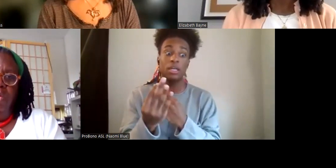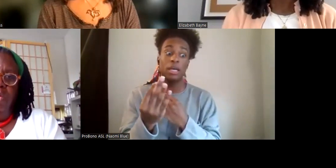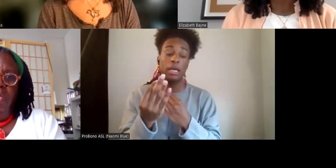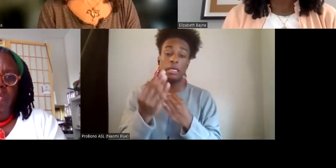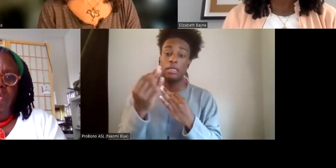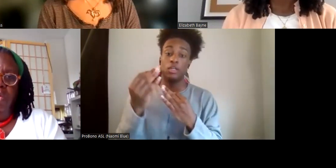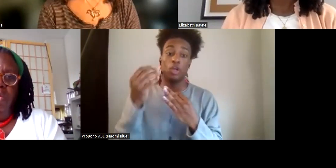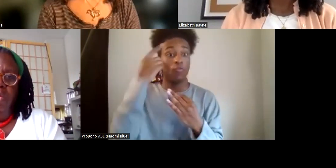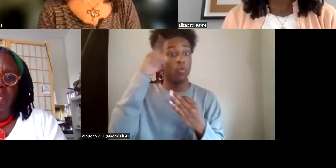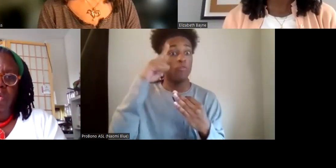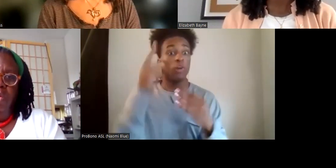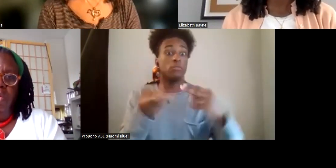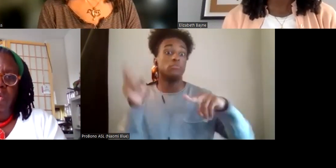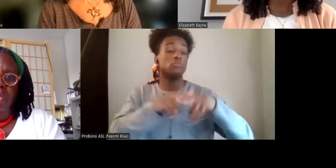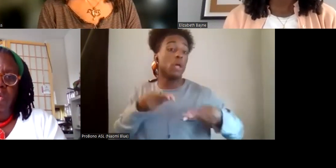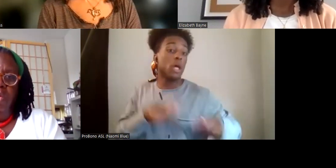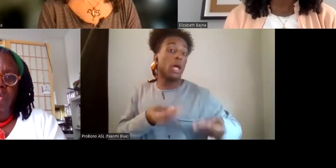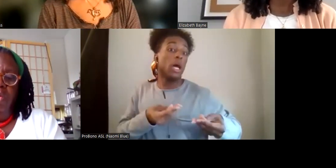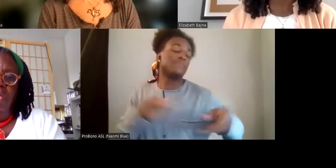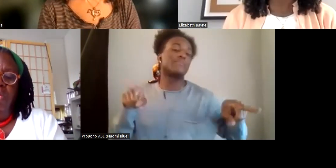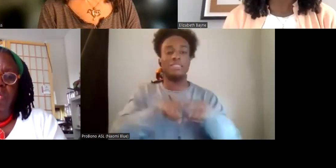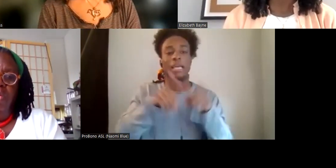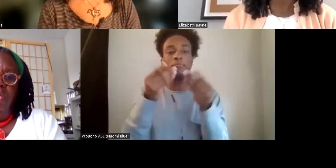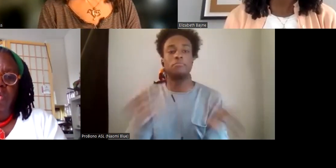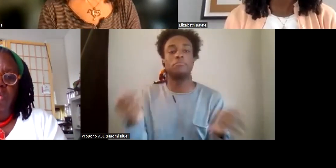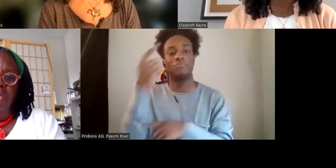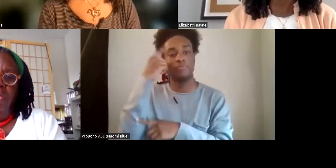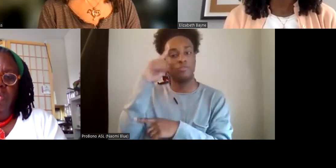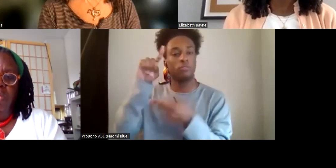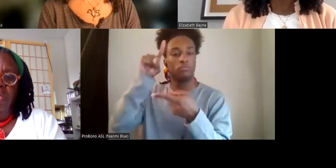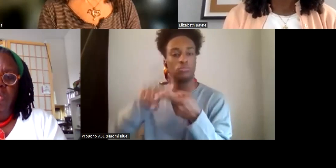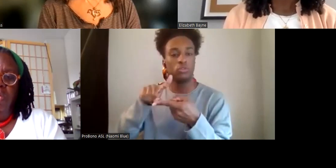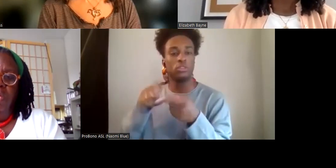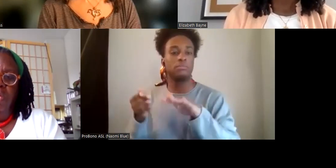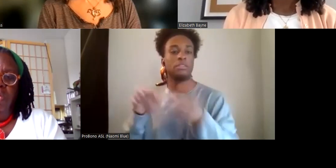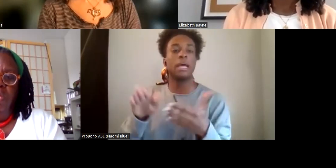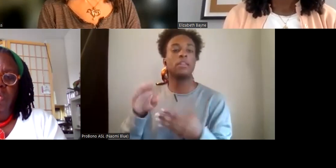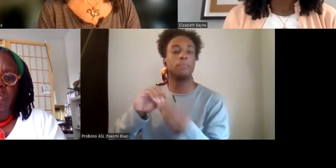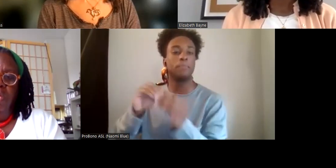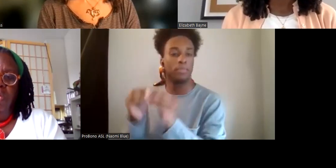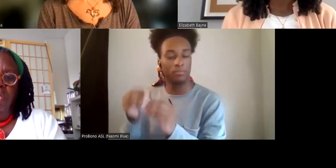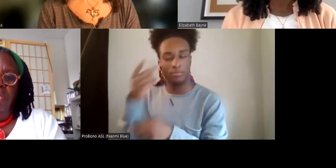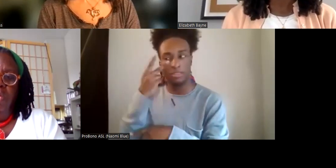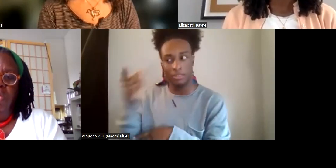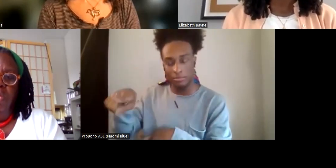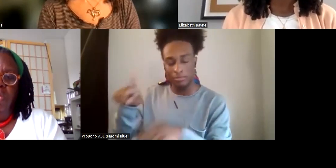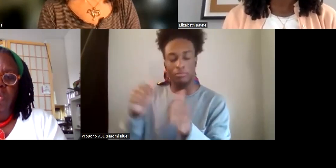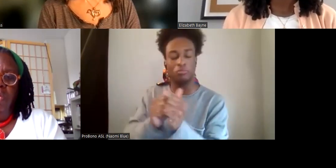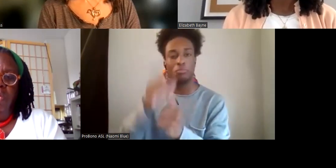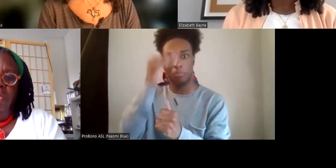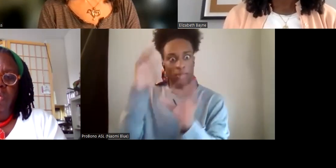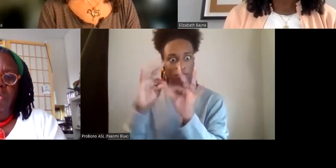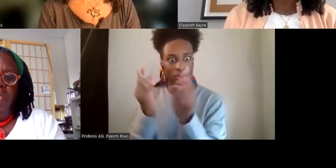to reducing the mortality rate that we're seeing for Black families. And that's support, that's empathy within the healthcare